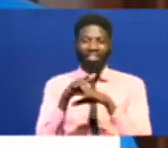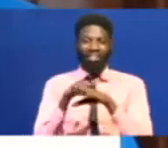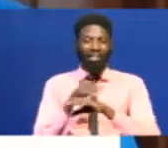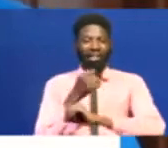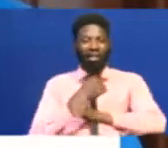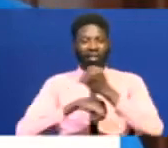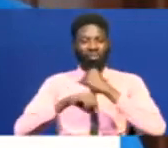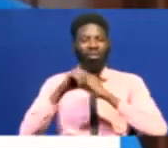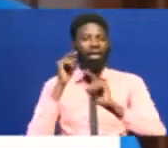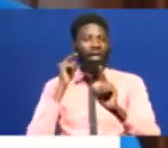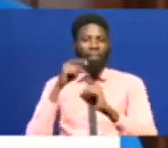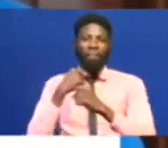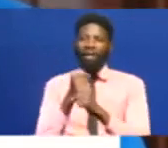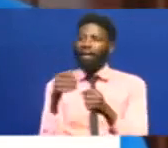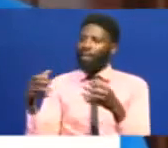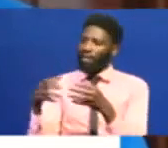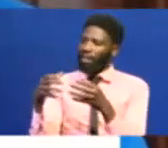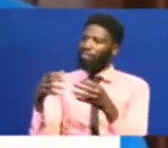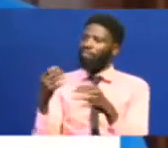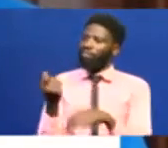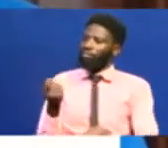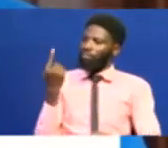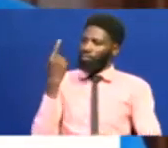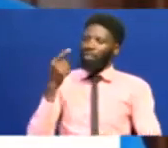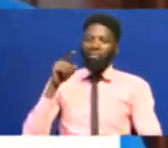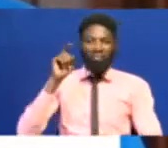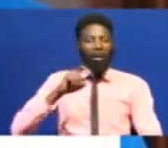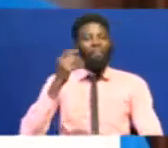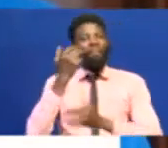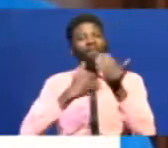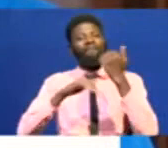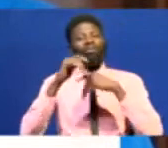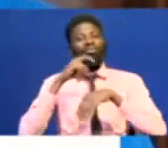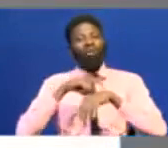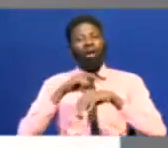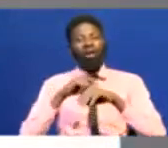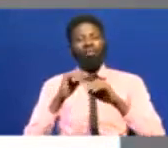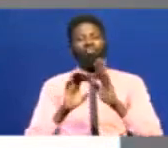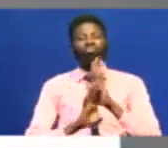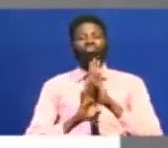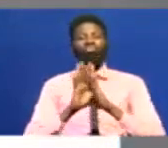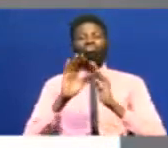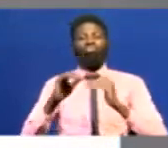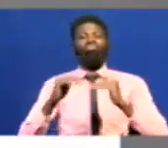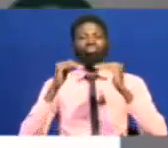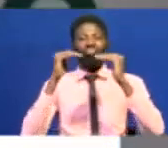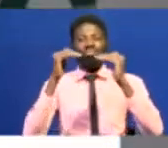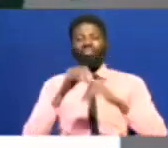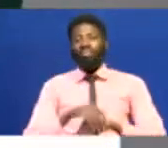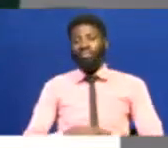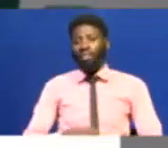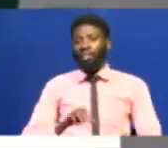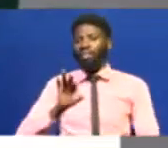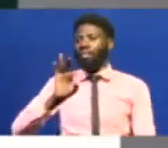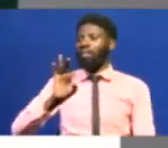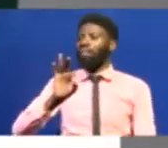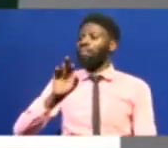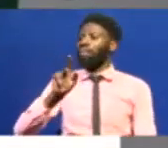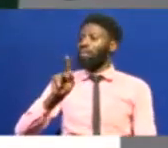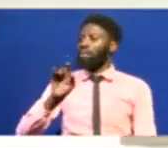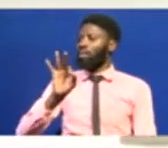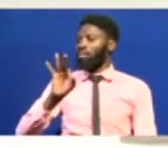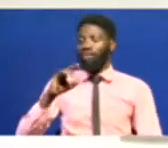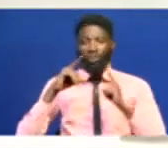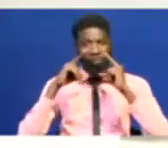make clubs realize that you have to be professional when you get to a certain point. According to Football Kenya Federation, clubs